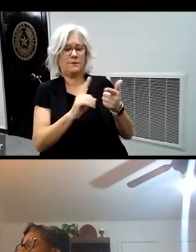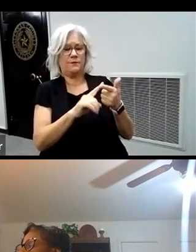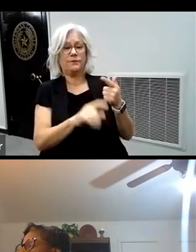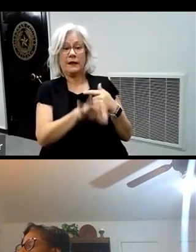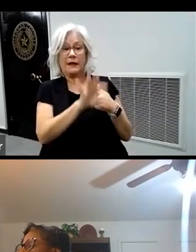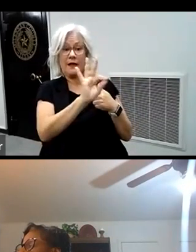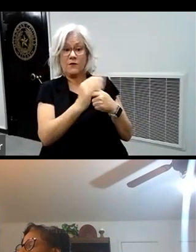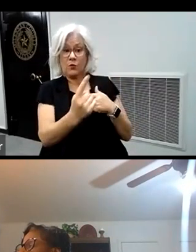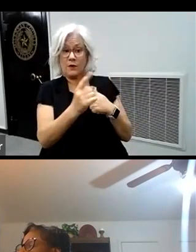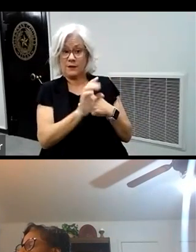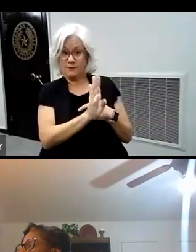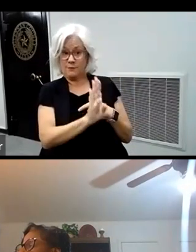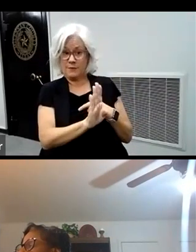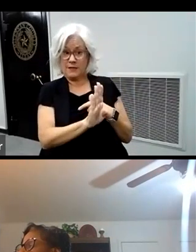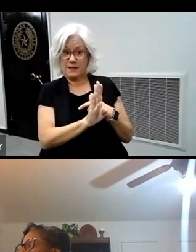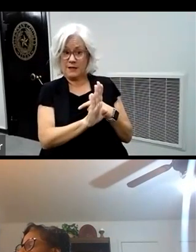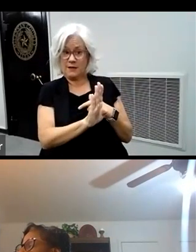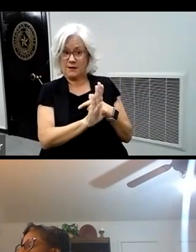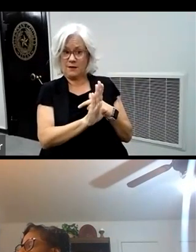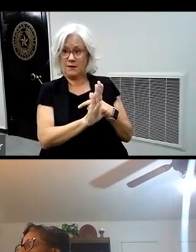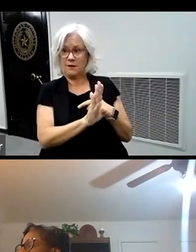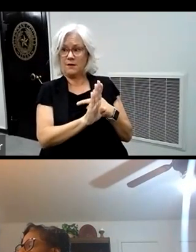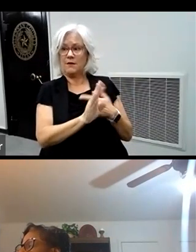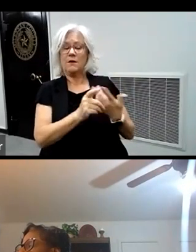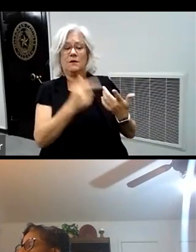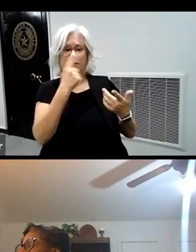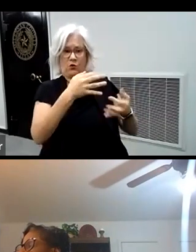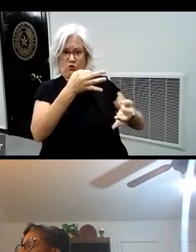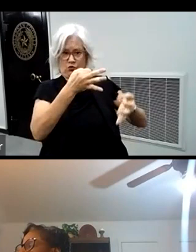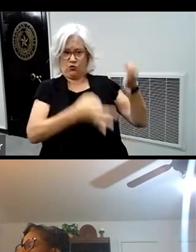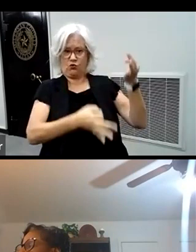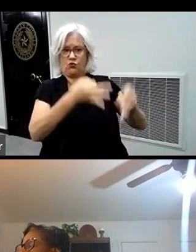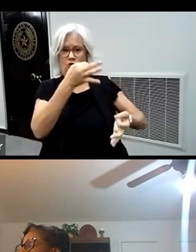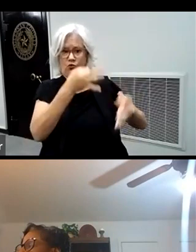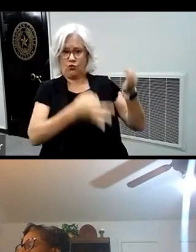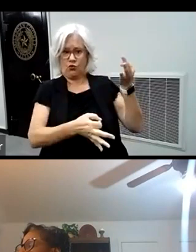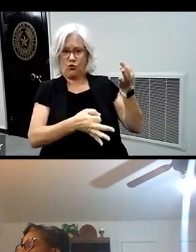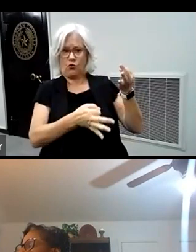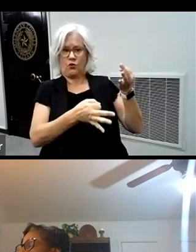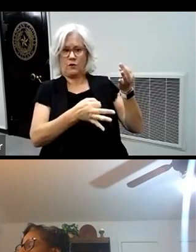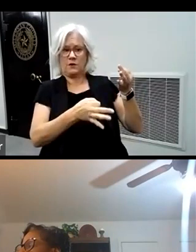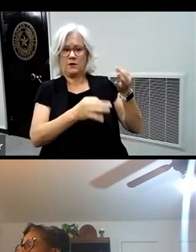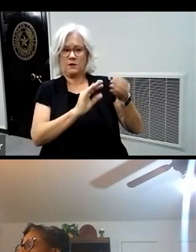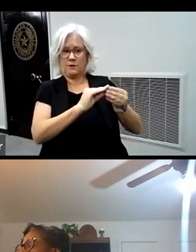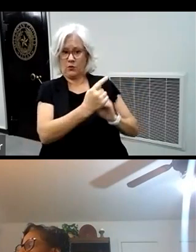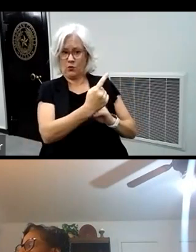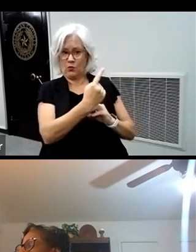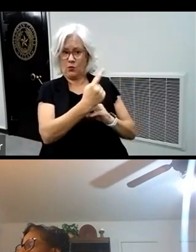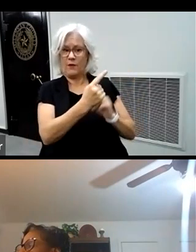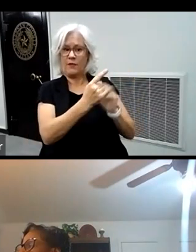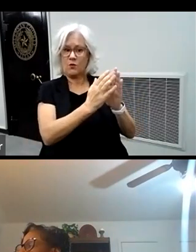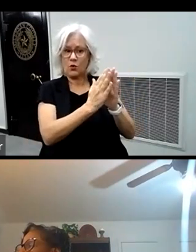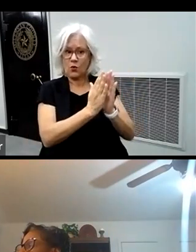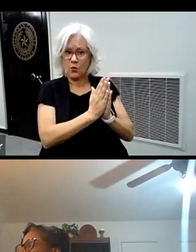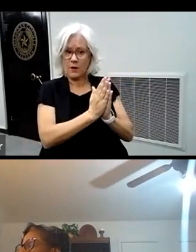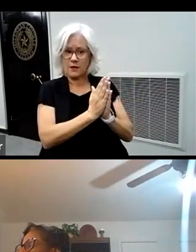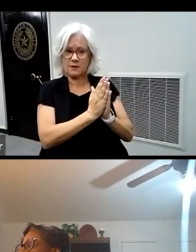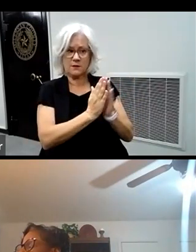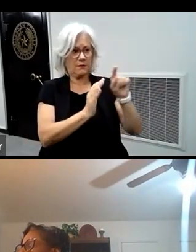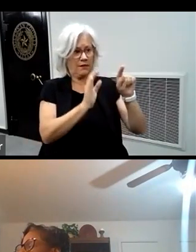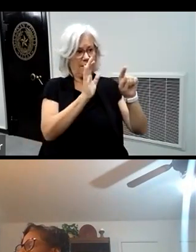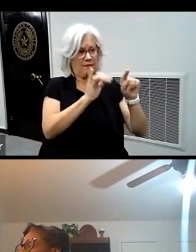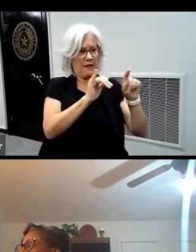F1B in the general fund, this is for county court at law number 1, and they're requesting to move around with their